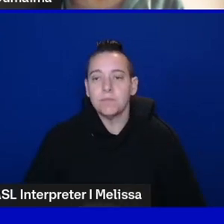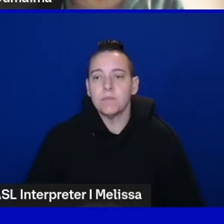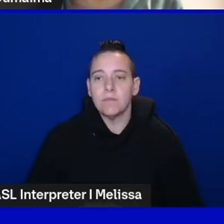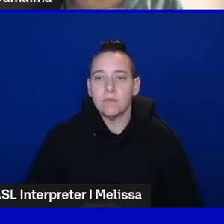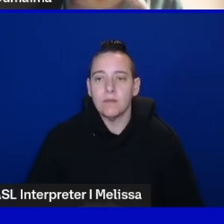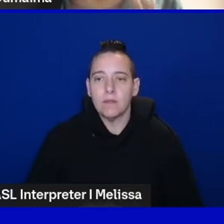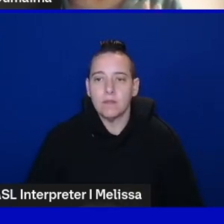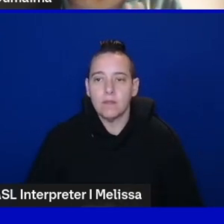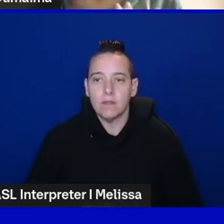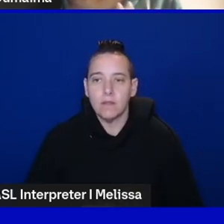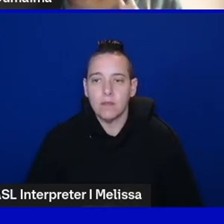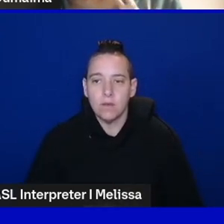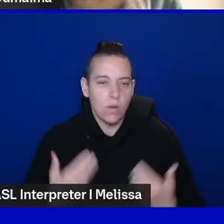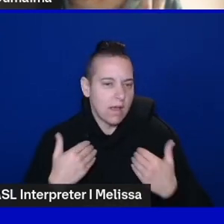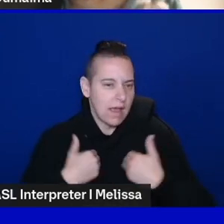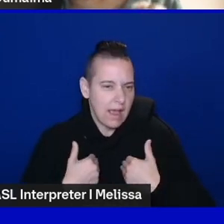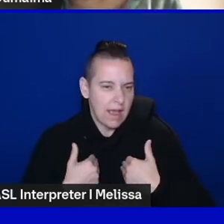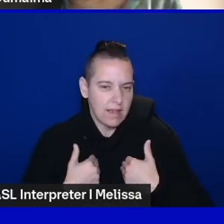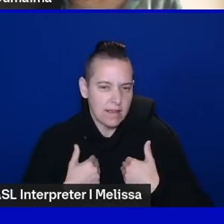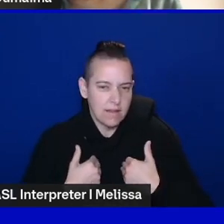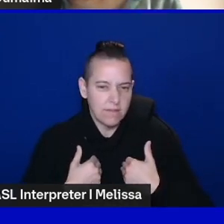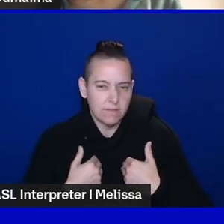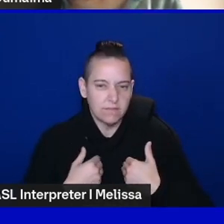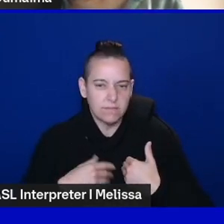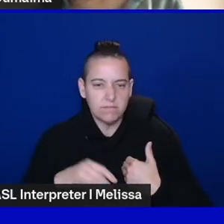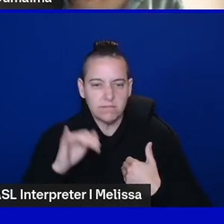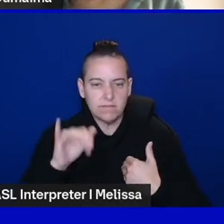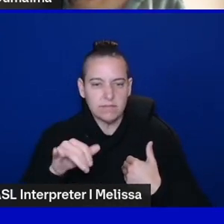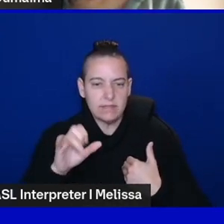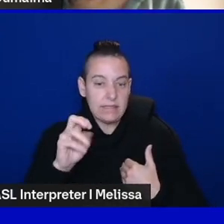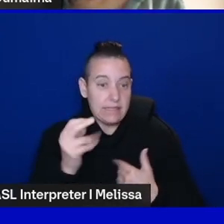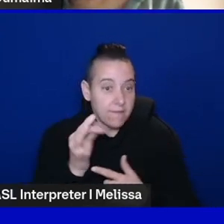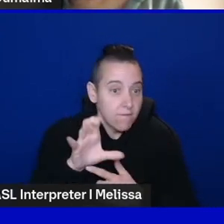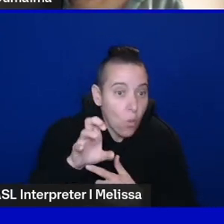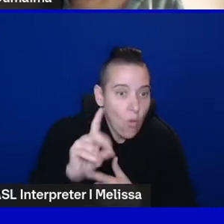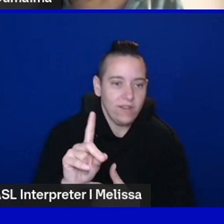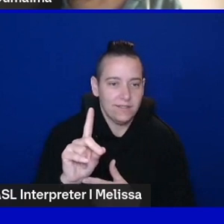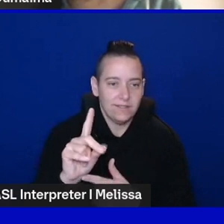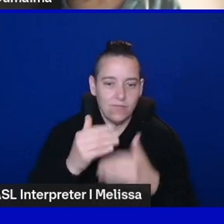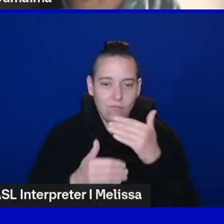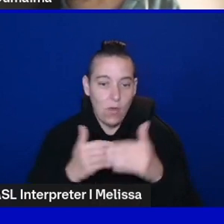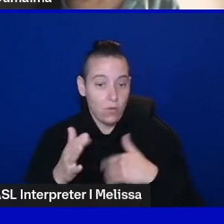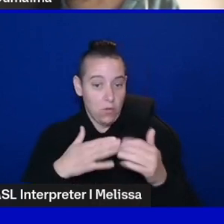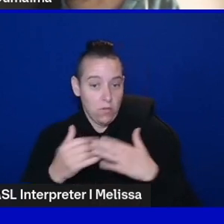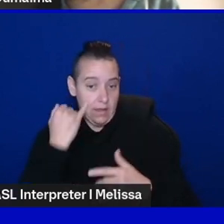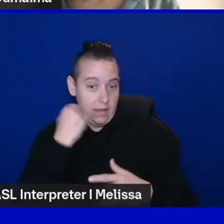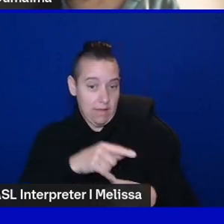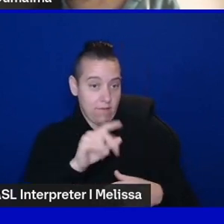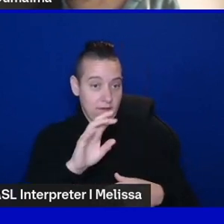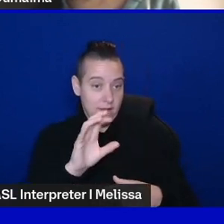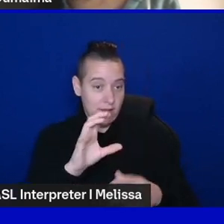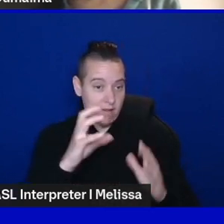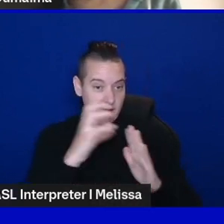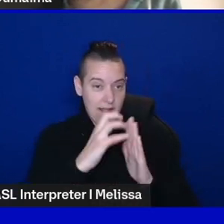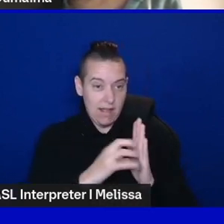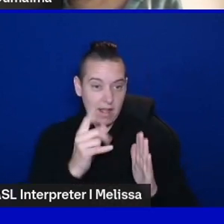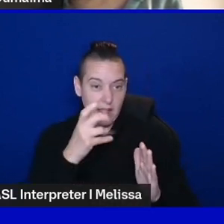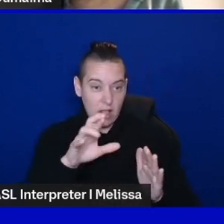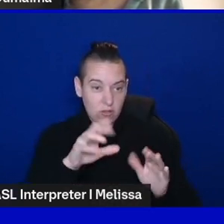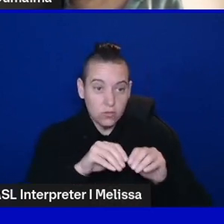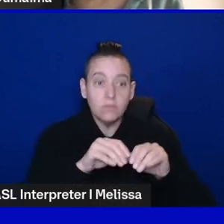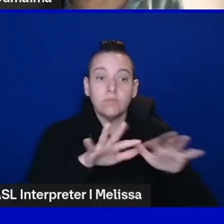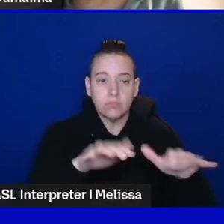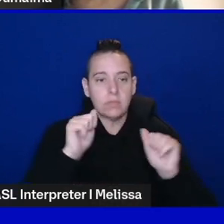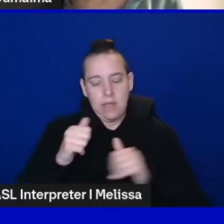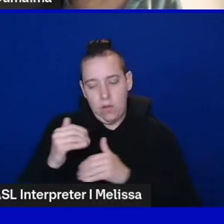And we have like a force processing part that ensures that even if the Vault cluster is already deployed, the system can continue